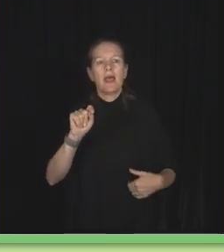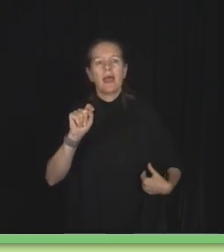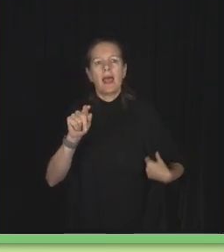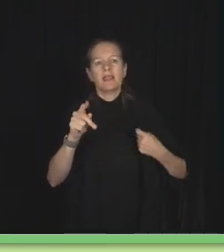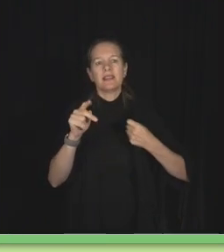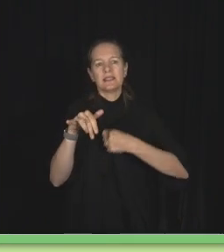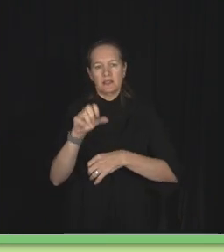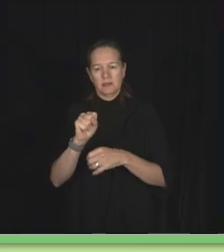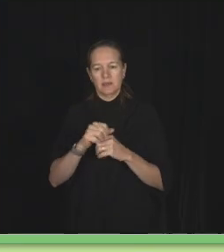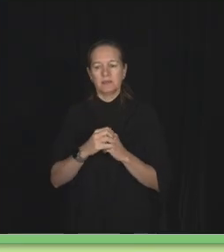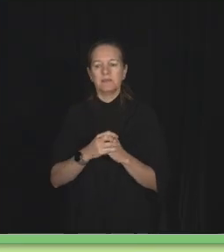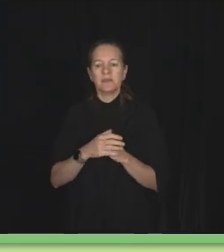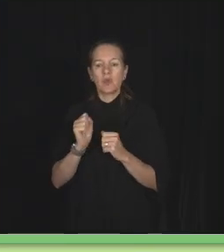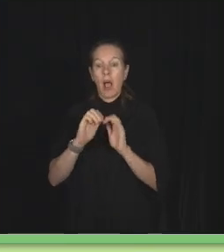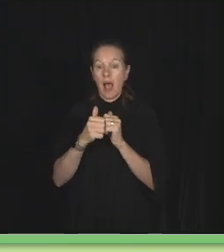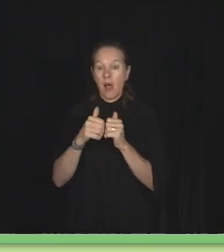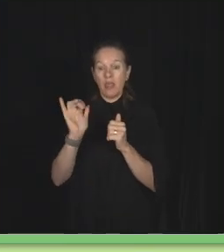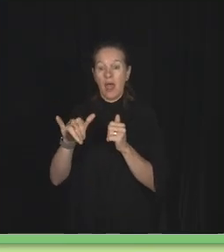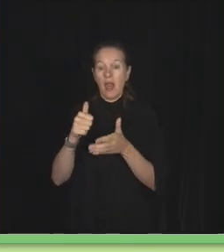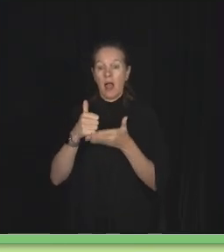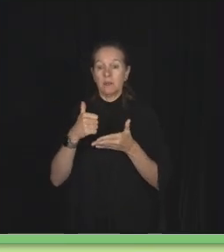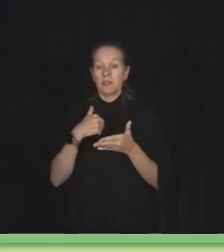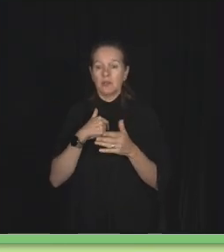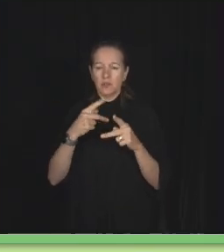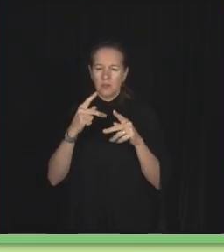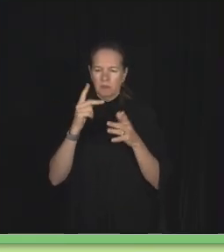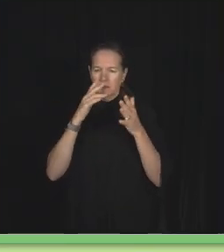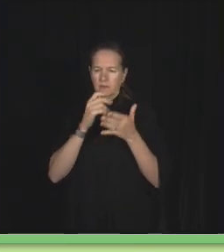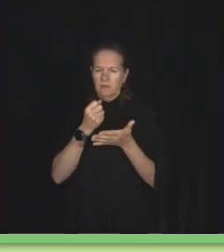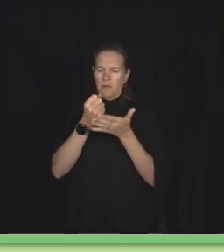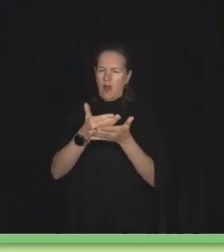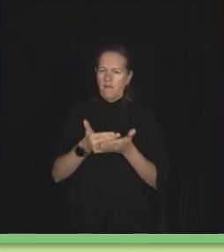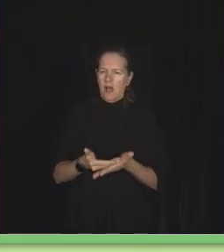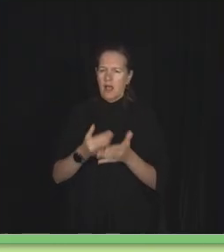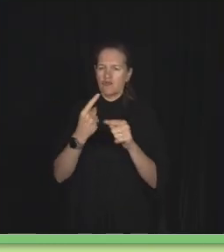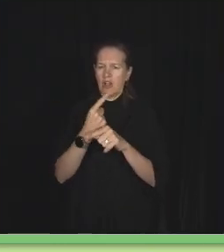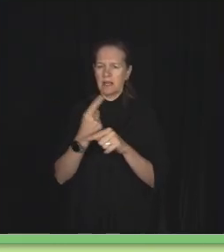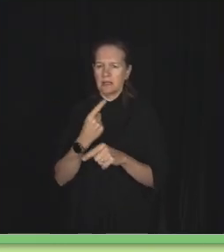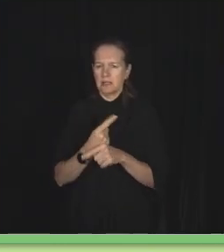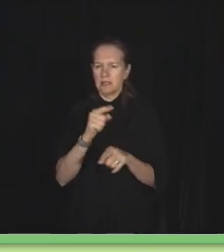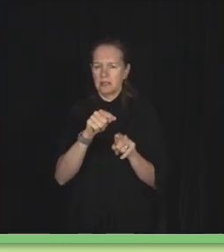Antithesis helps us? For verifying correctness, Antithesis enables us to do